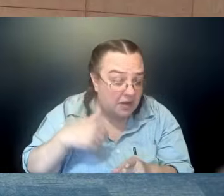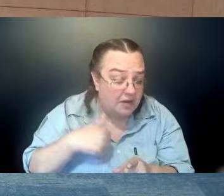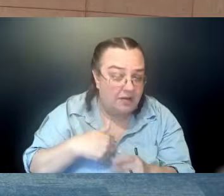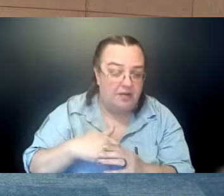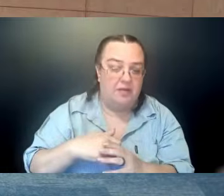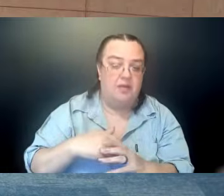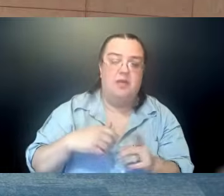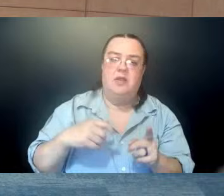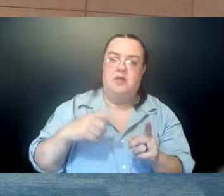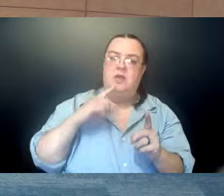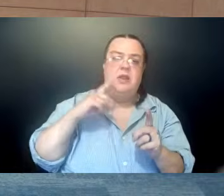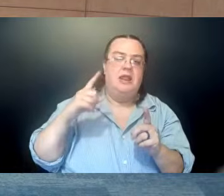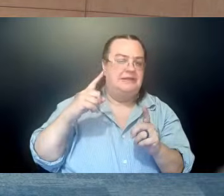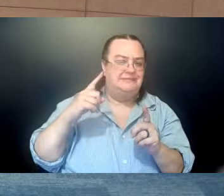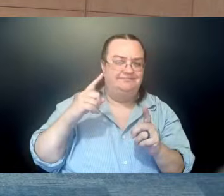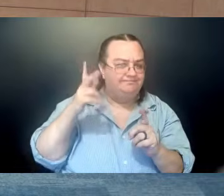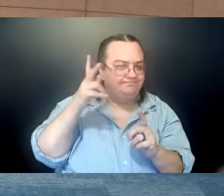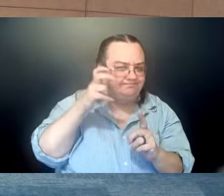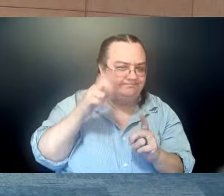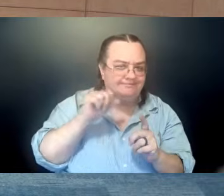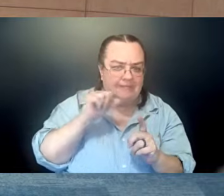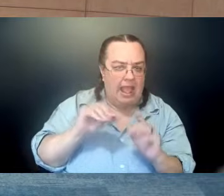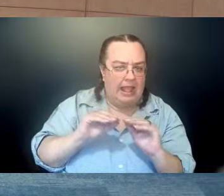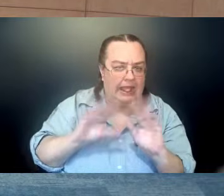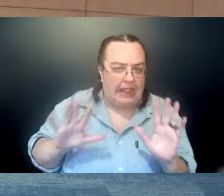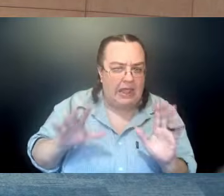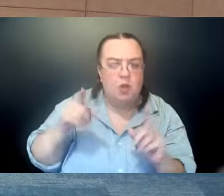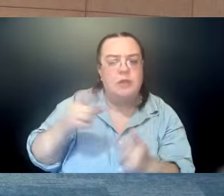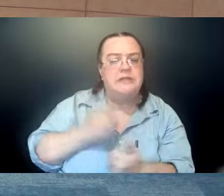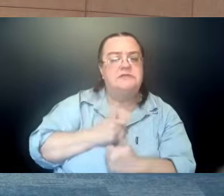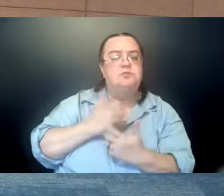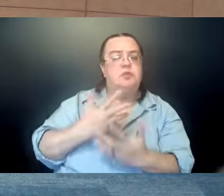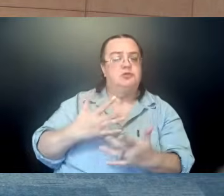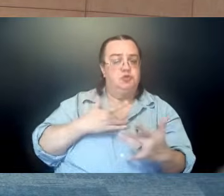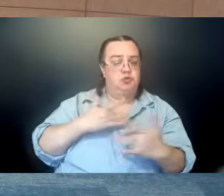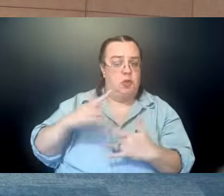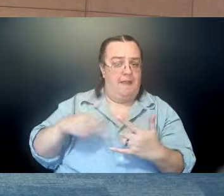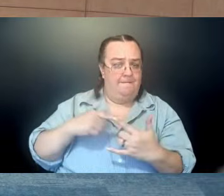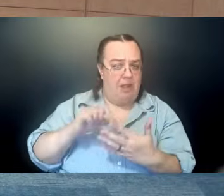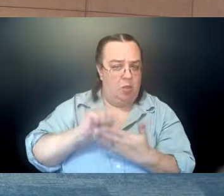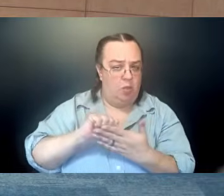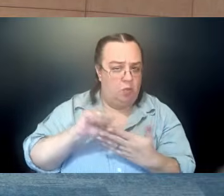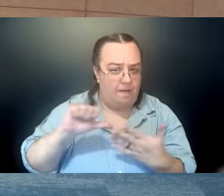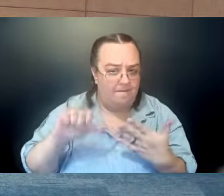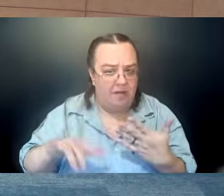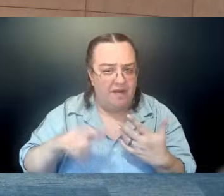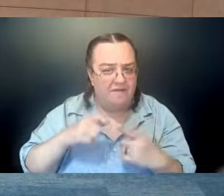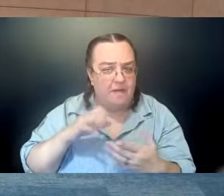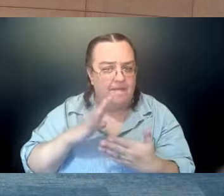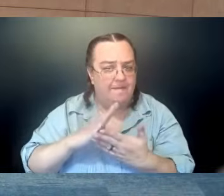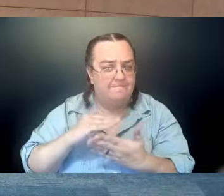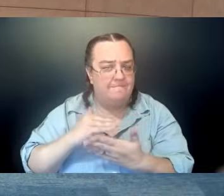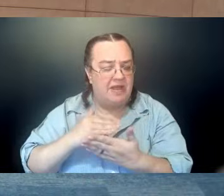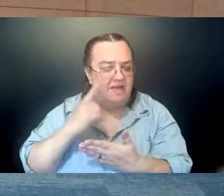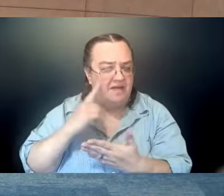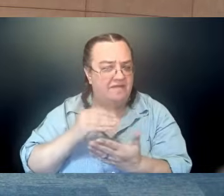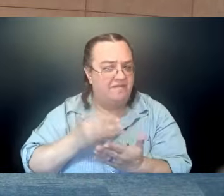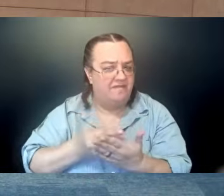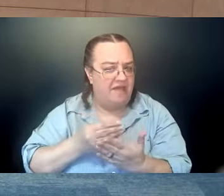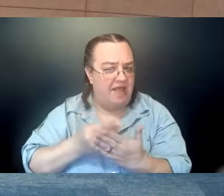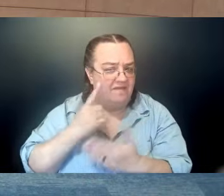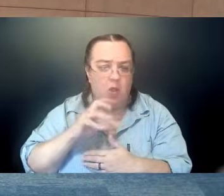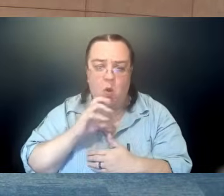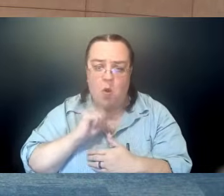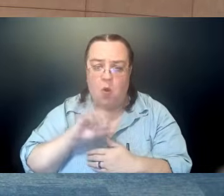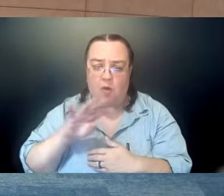Well, You broke broke up some. I think, sir, you were expressing concern concern about the removal from the budget of funds for the old